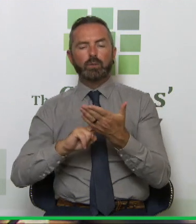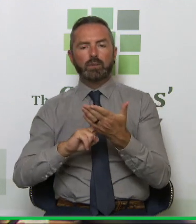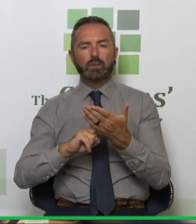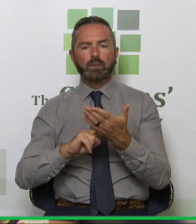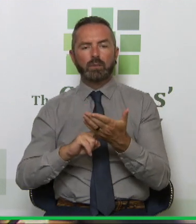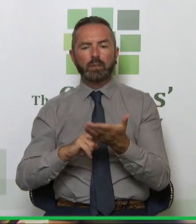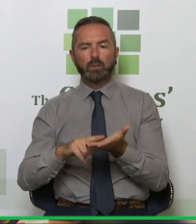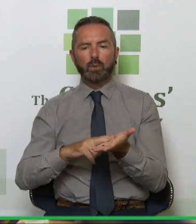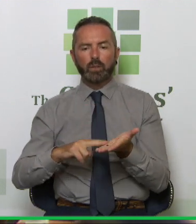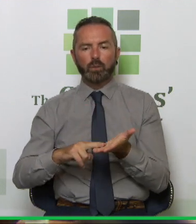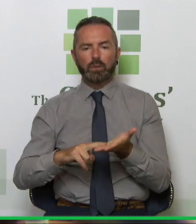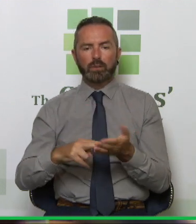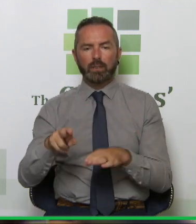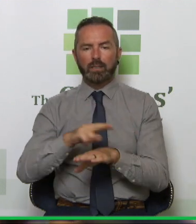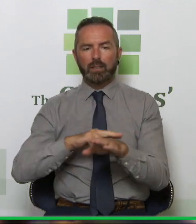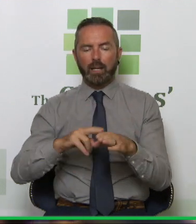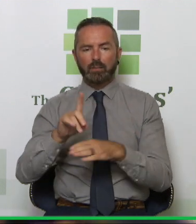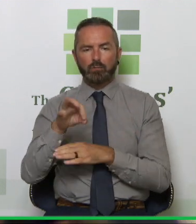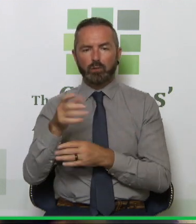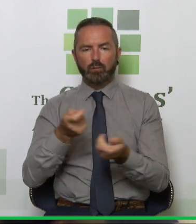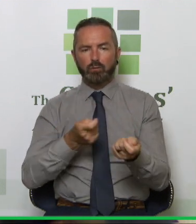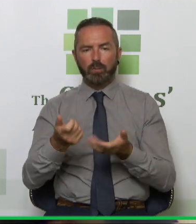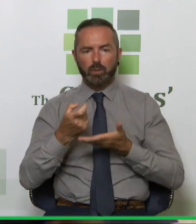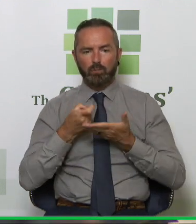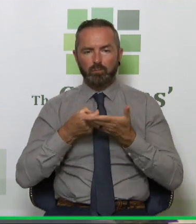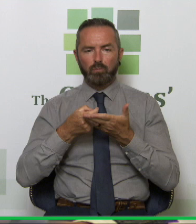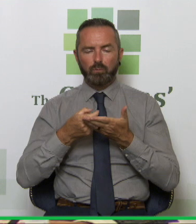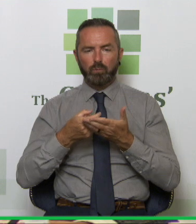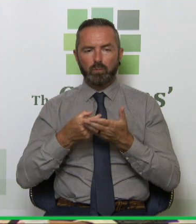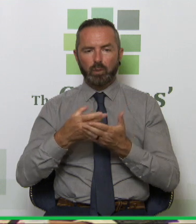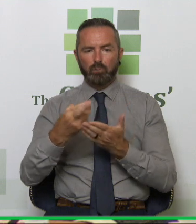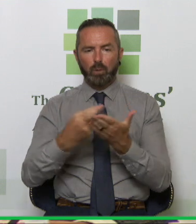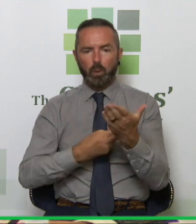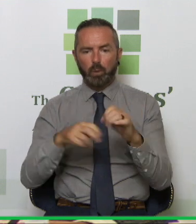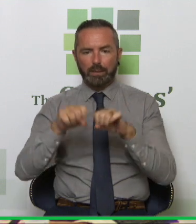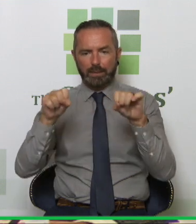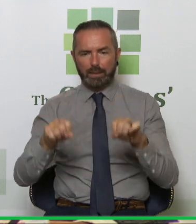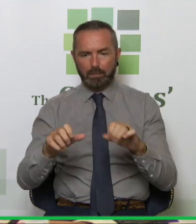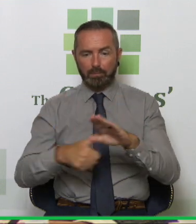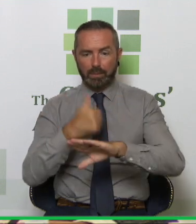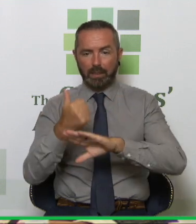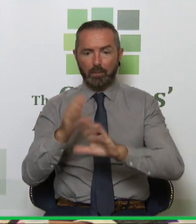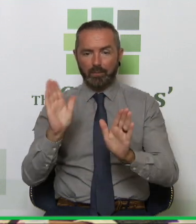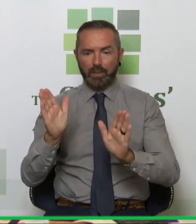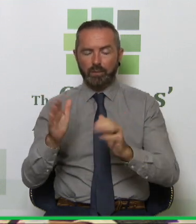National Drug Treatment Reporting System is already in place, and I know you'll have probably heard about that through the HRB they look